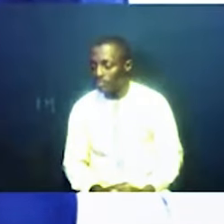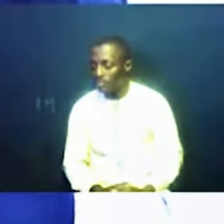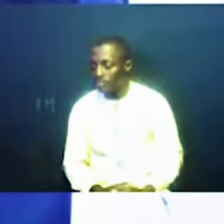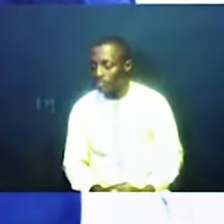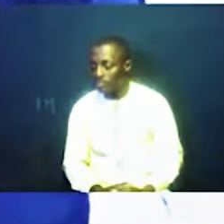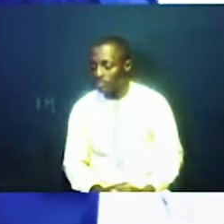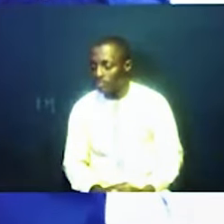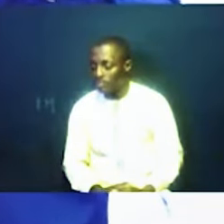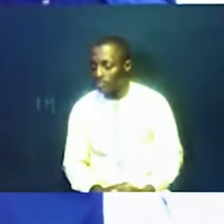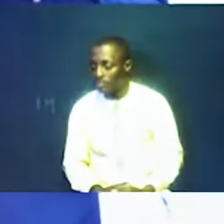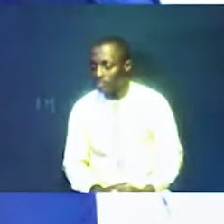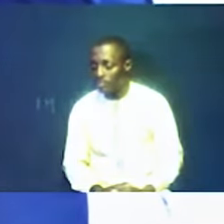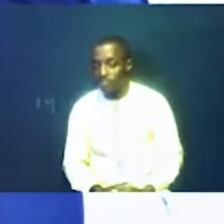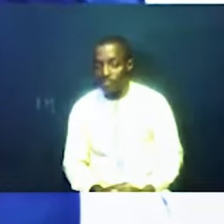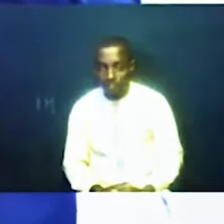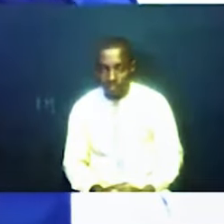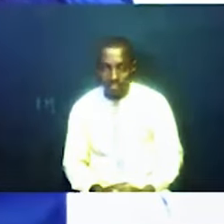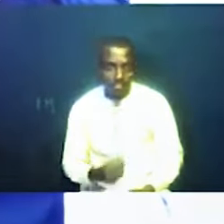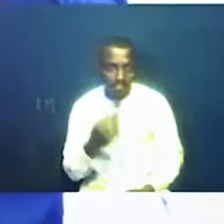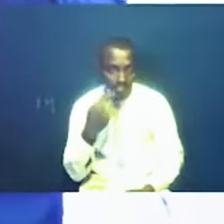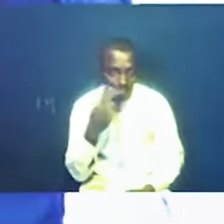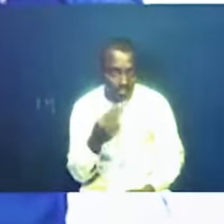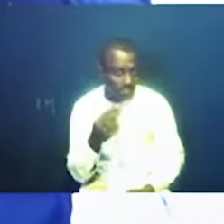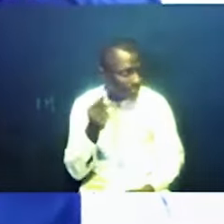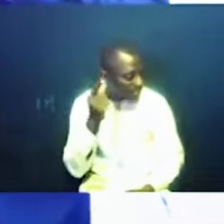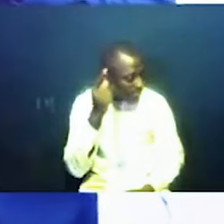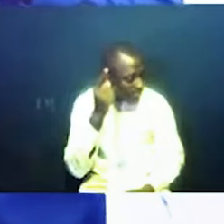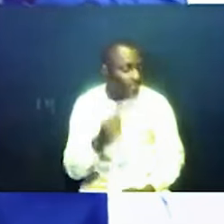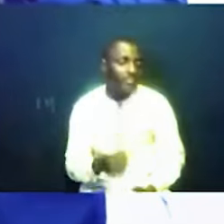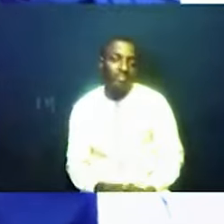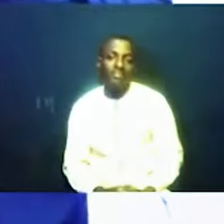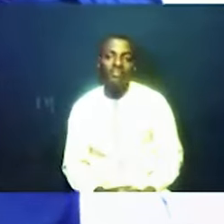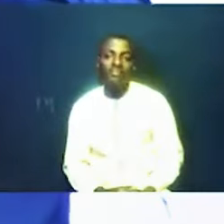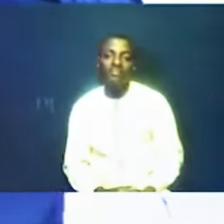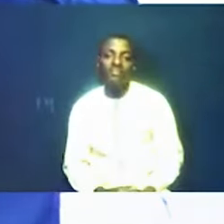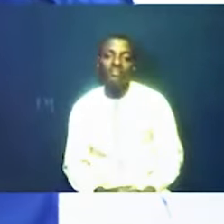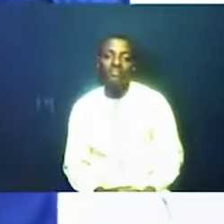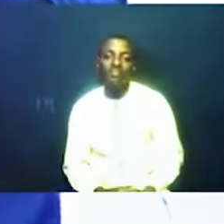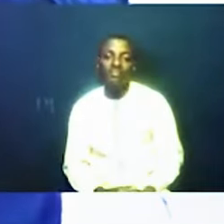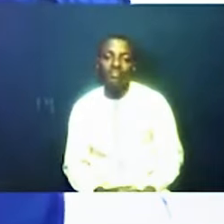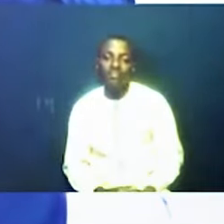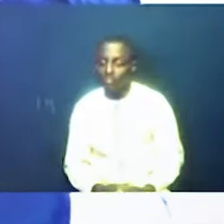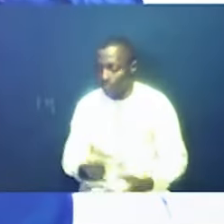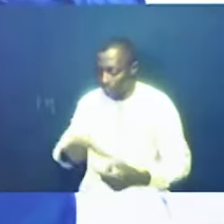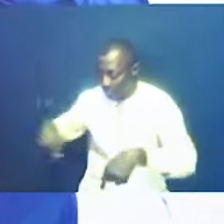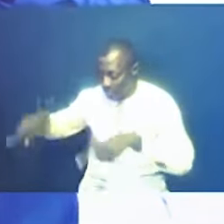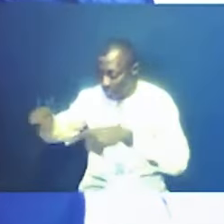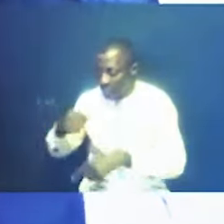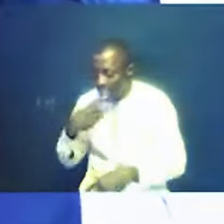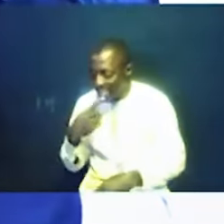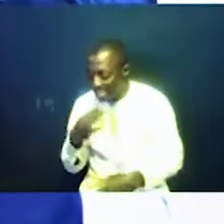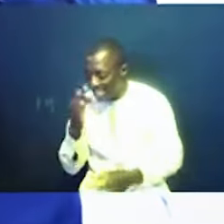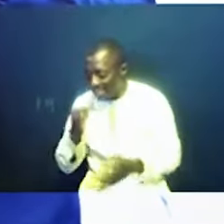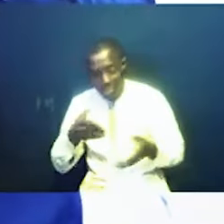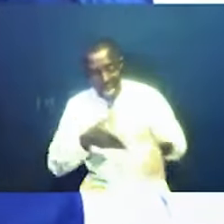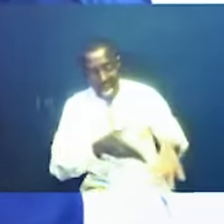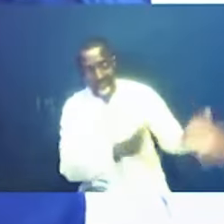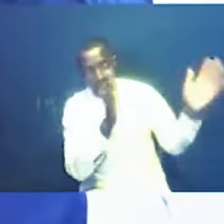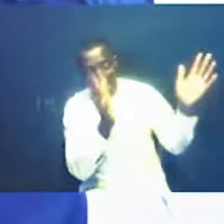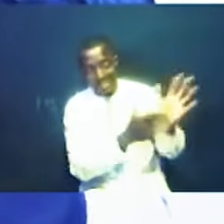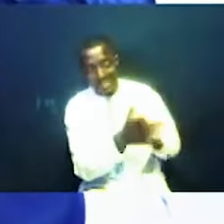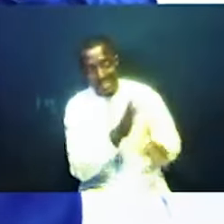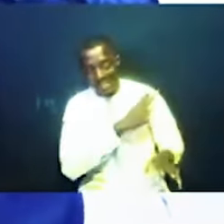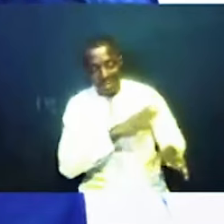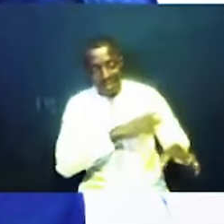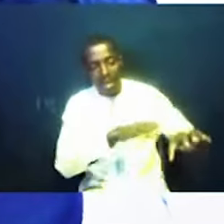pi. Now listen to this. Afetia. If we let him go on like this, everyone will believe